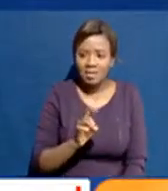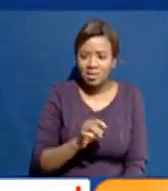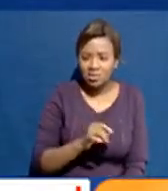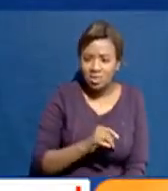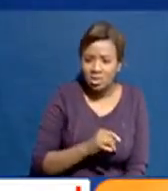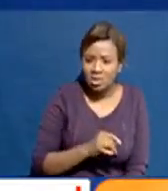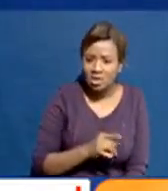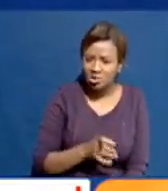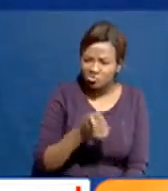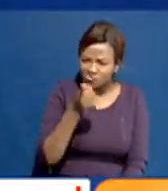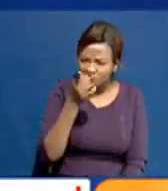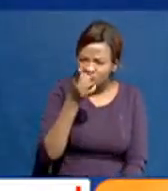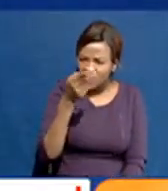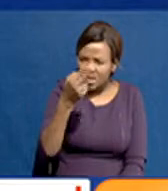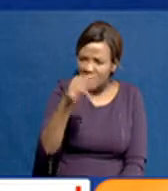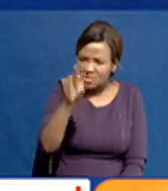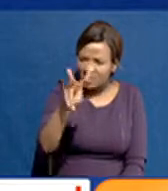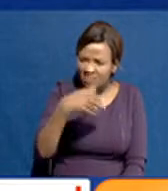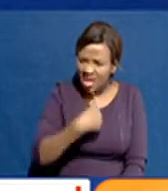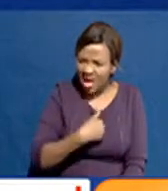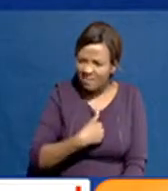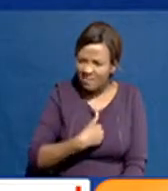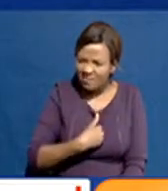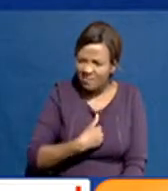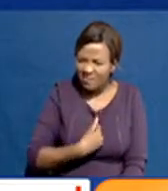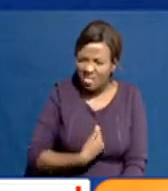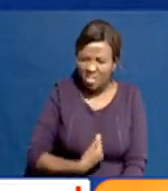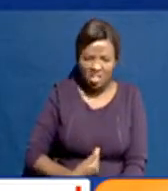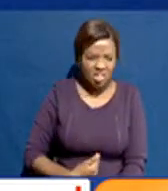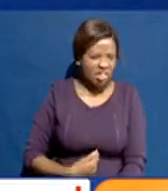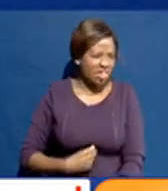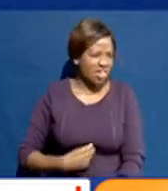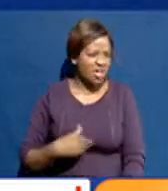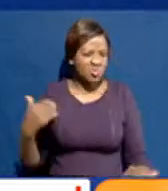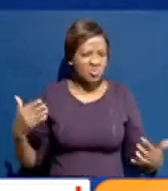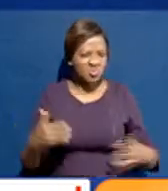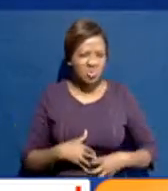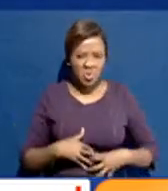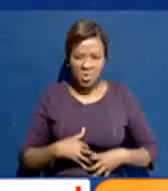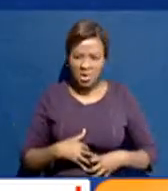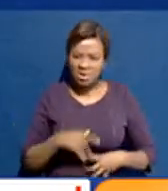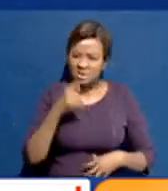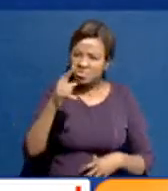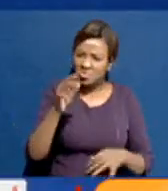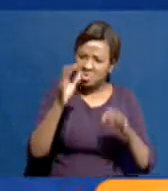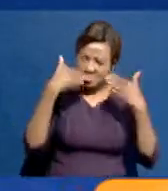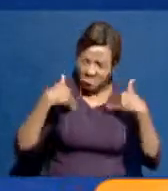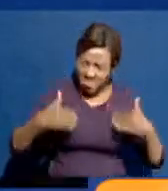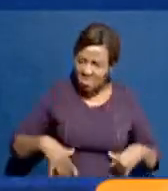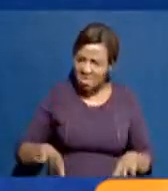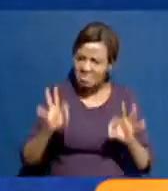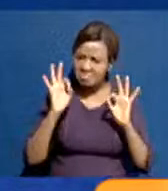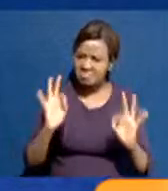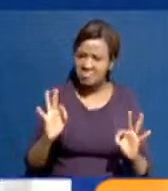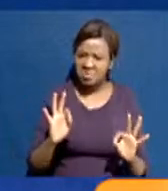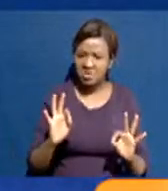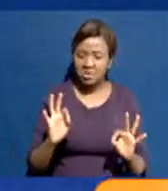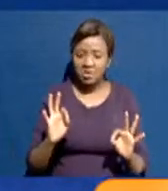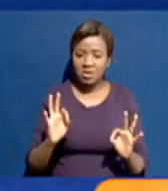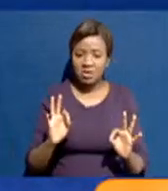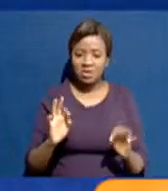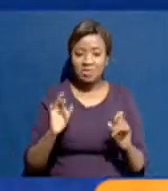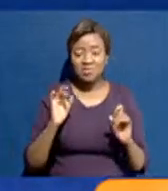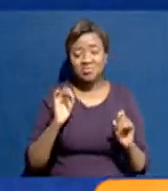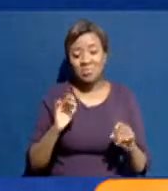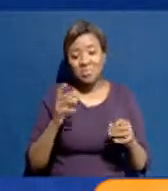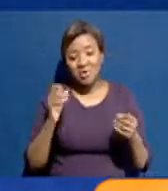thing. Young people don't go to the facility to get tested unless you have done something that makes you feel like you need to go and get tested. If you